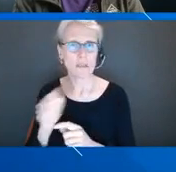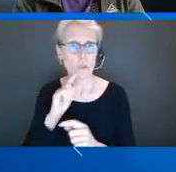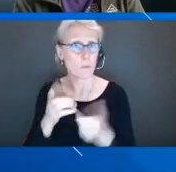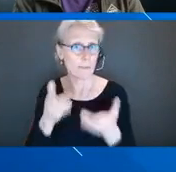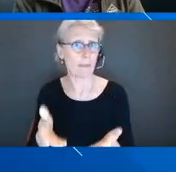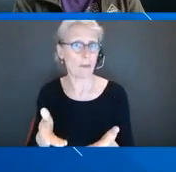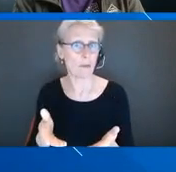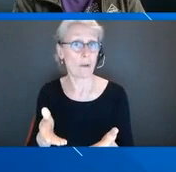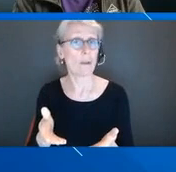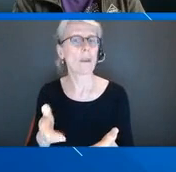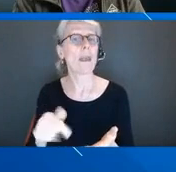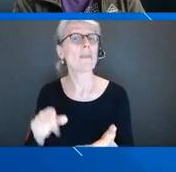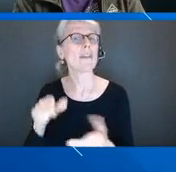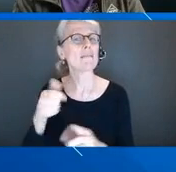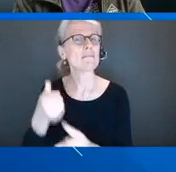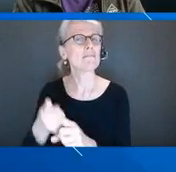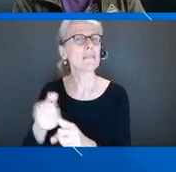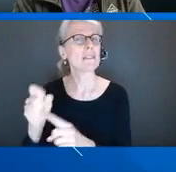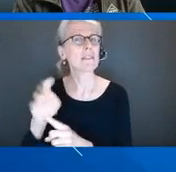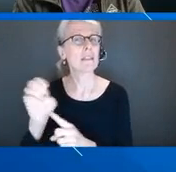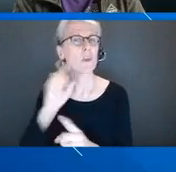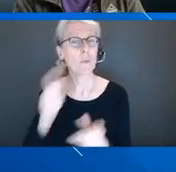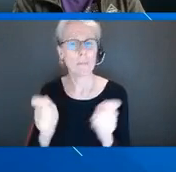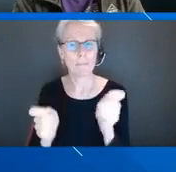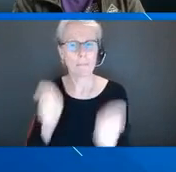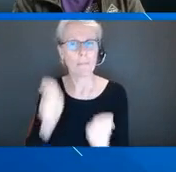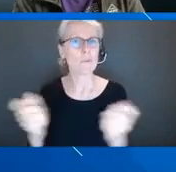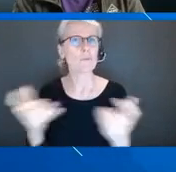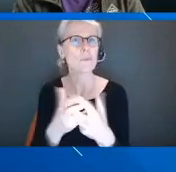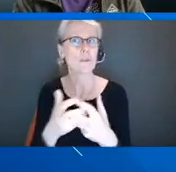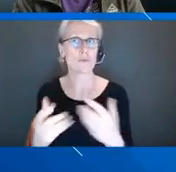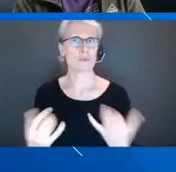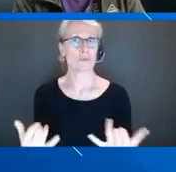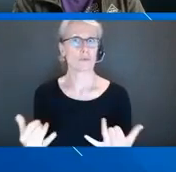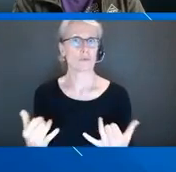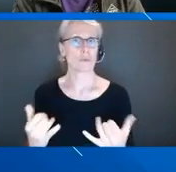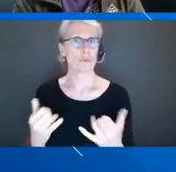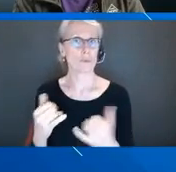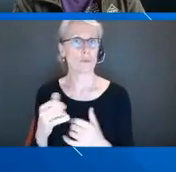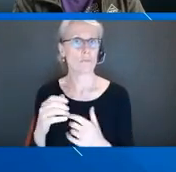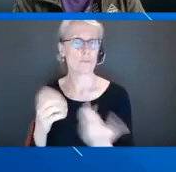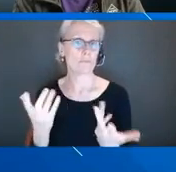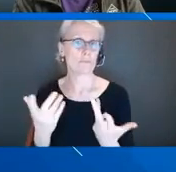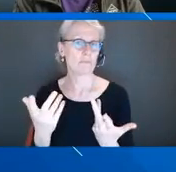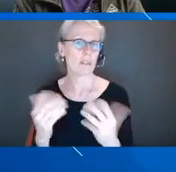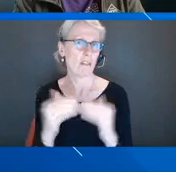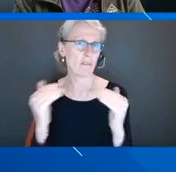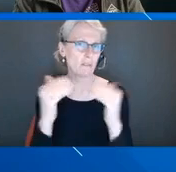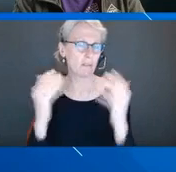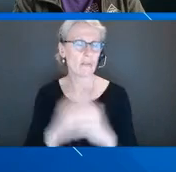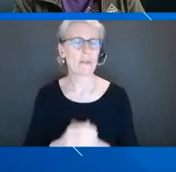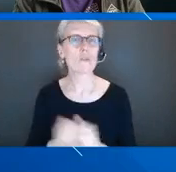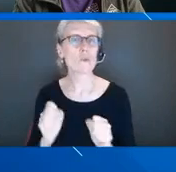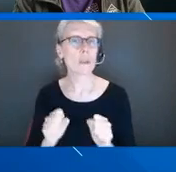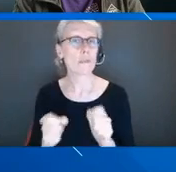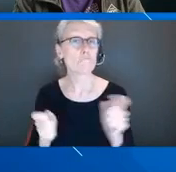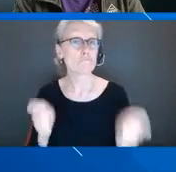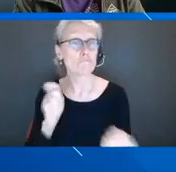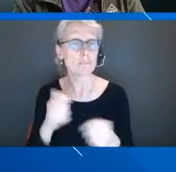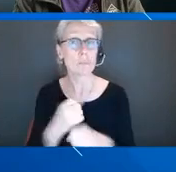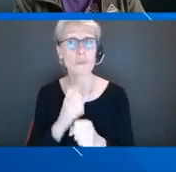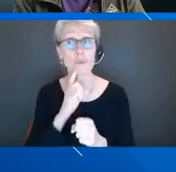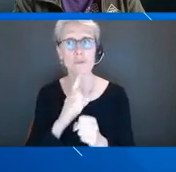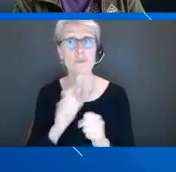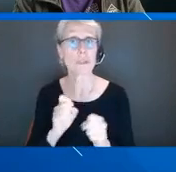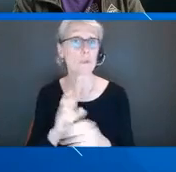manipulated within that site designer experience. So you do have the ability of going through and making sure that you're able to utilize